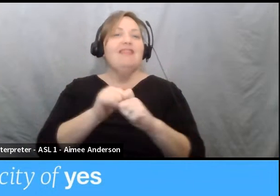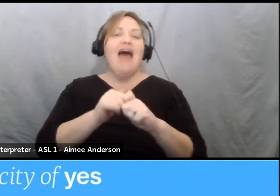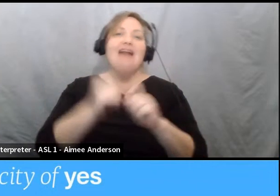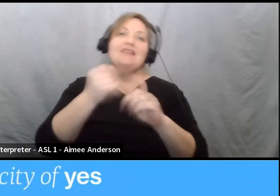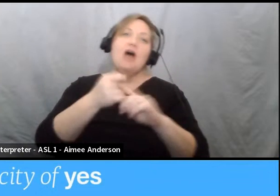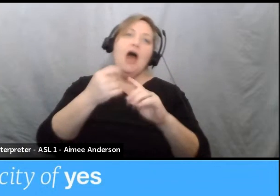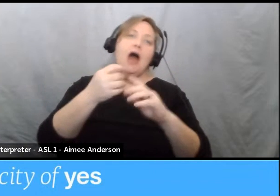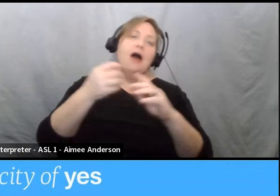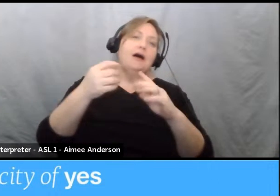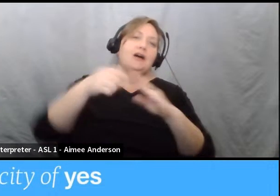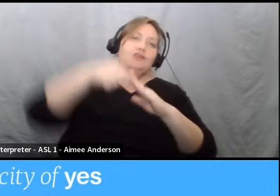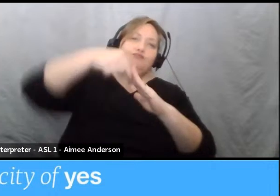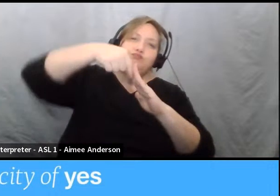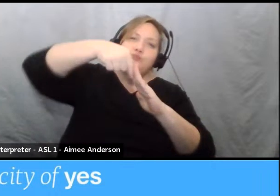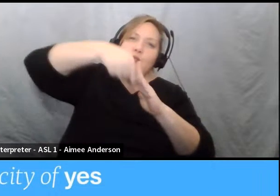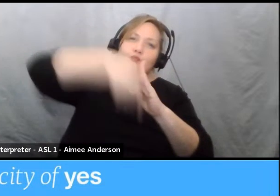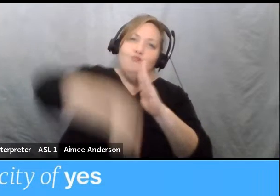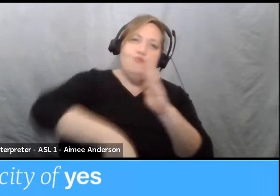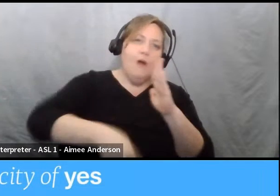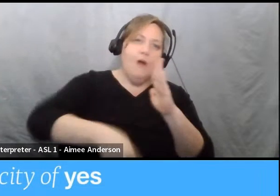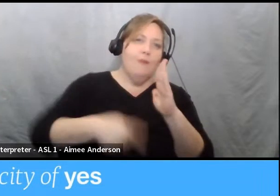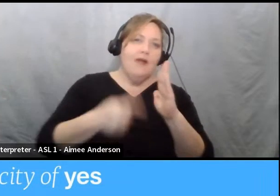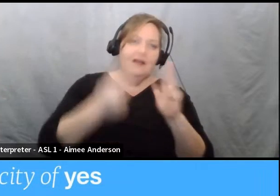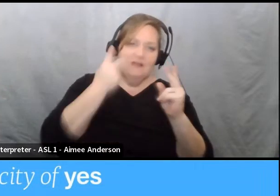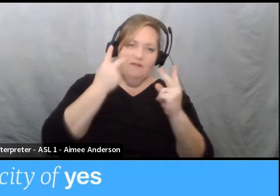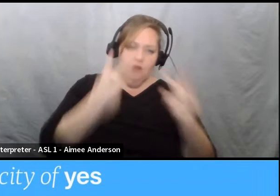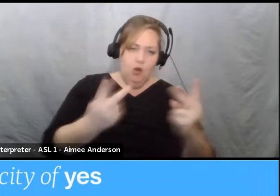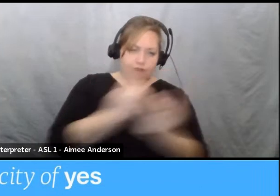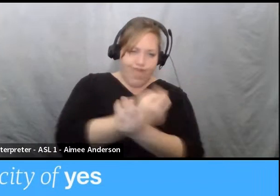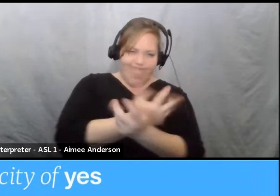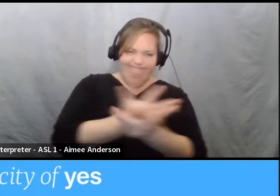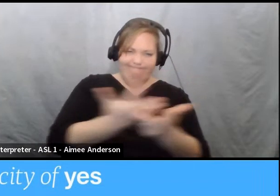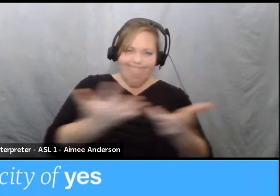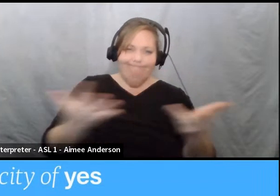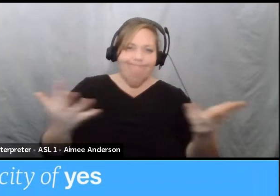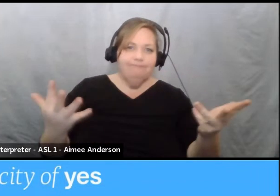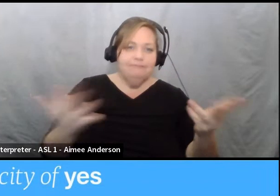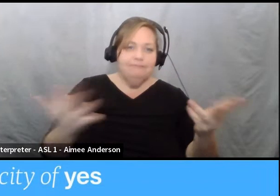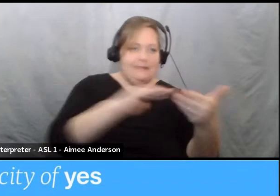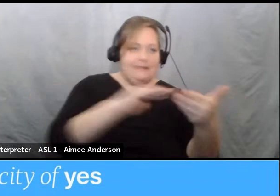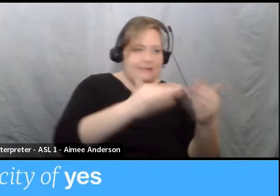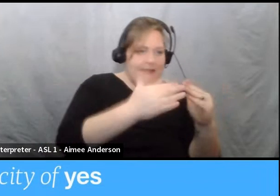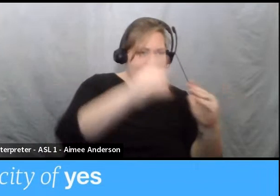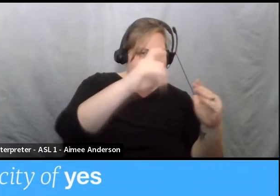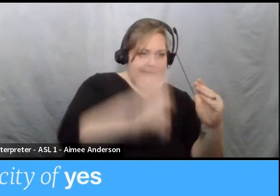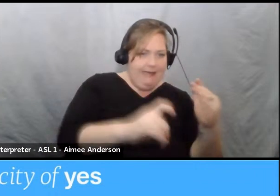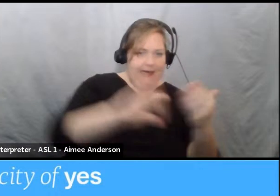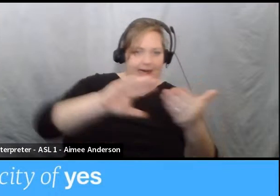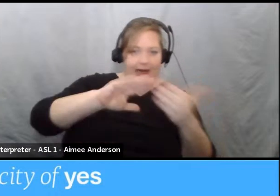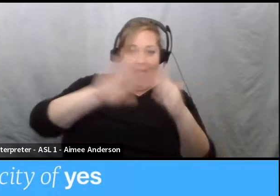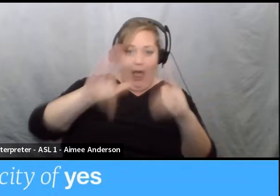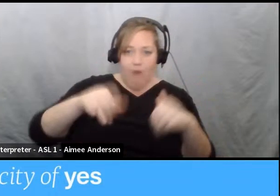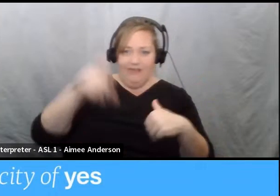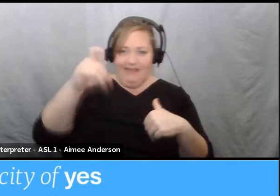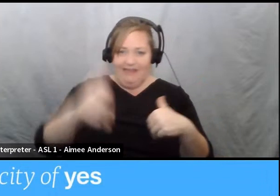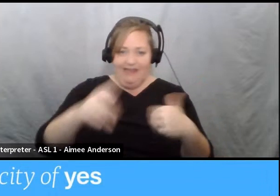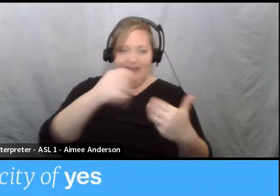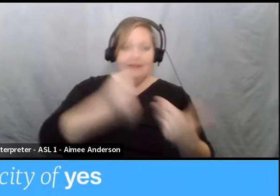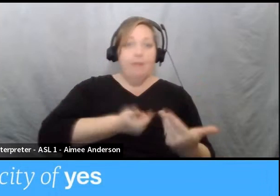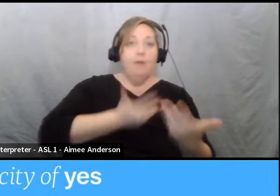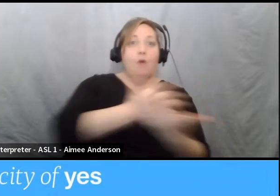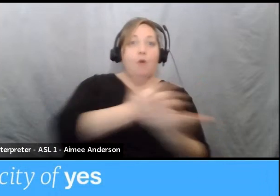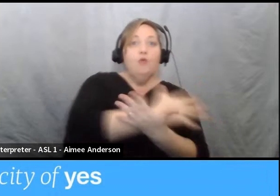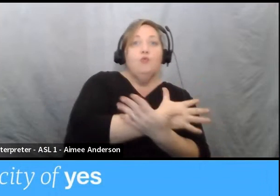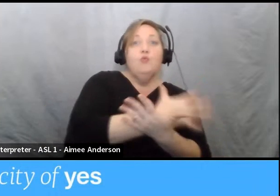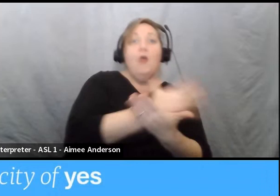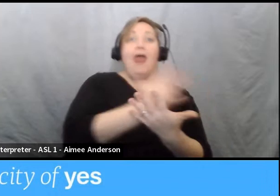look at the city, at its housing needs, and to devise a range of proposals that work in different types of neighborhoods to create a